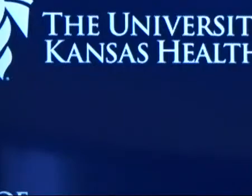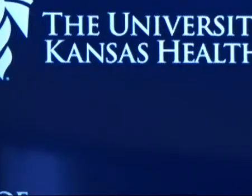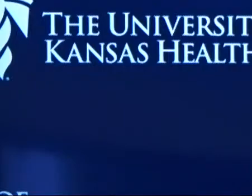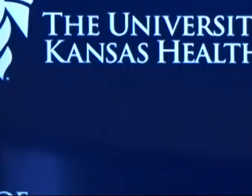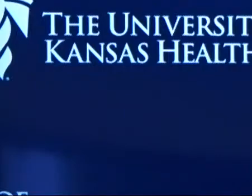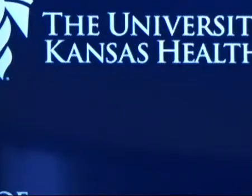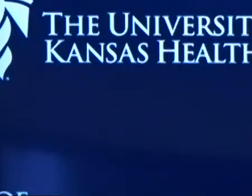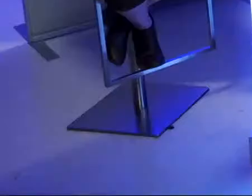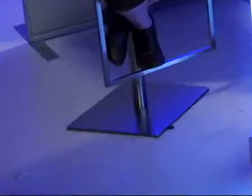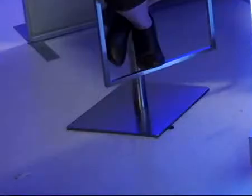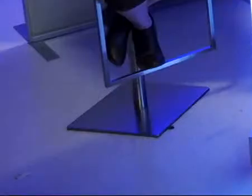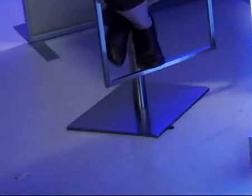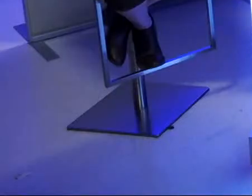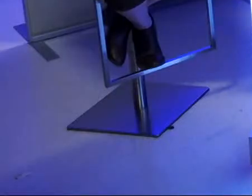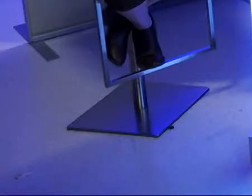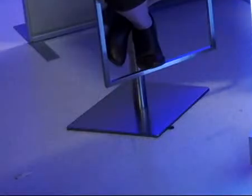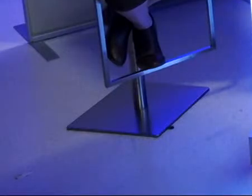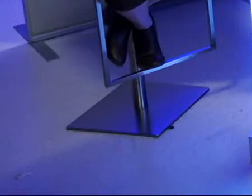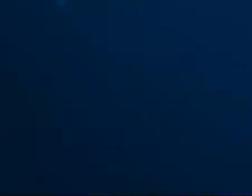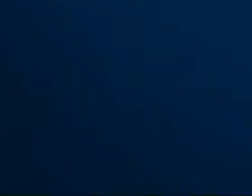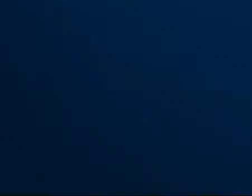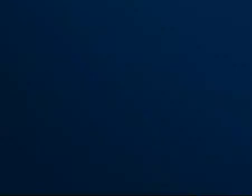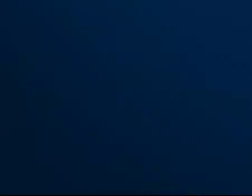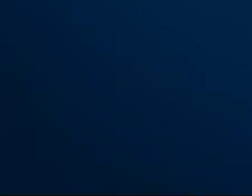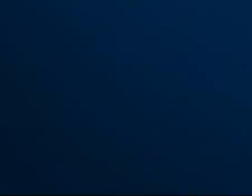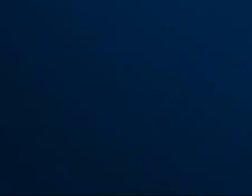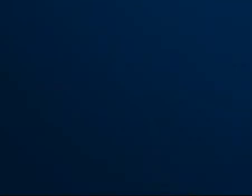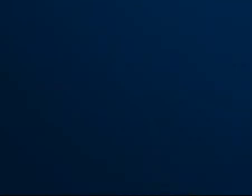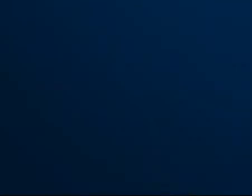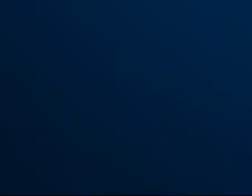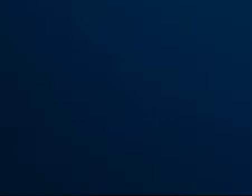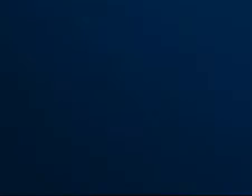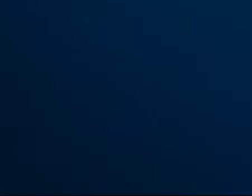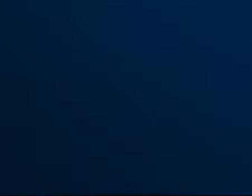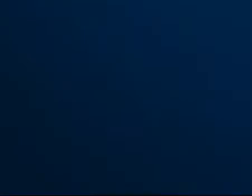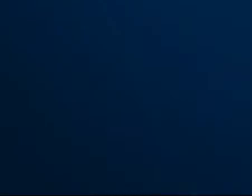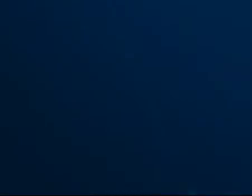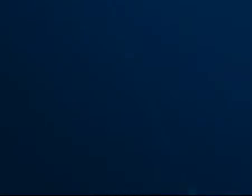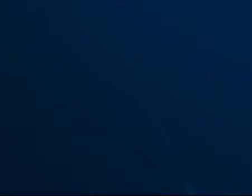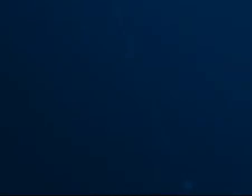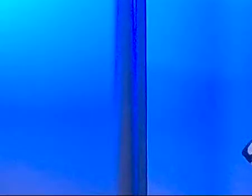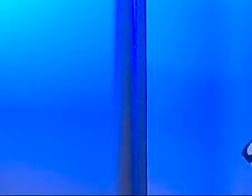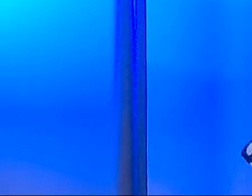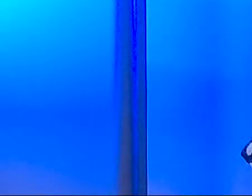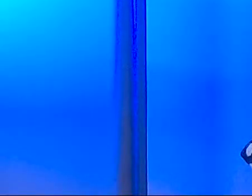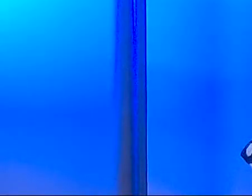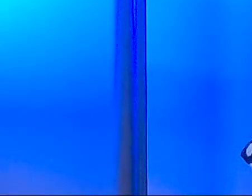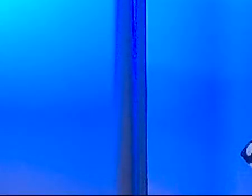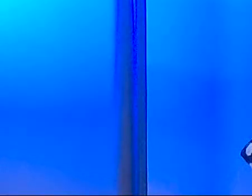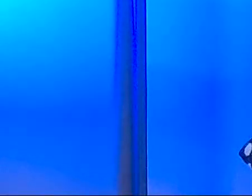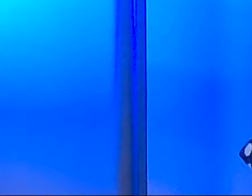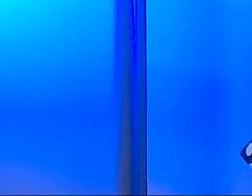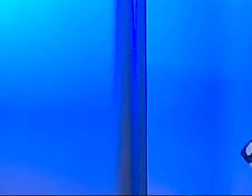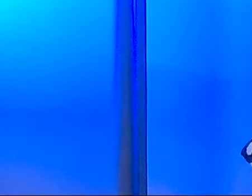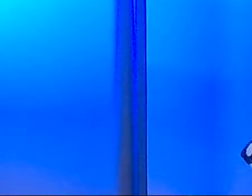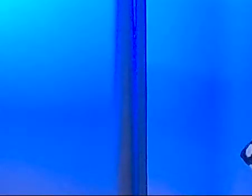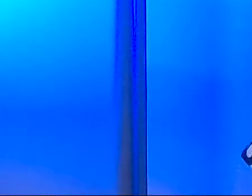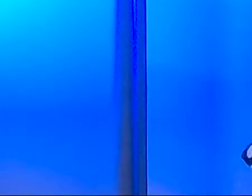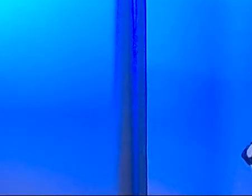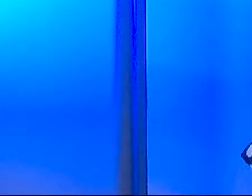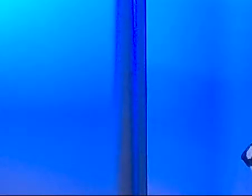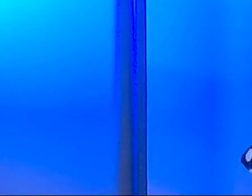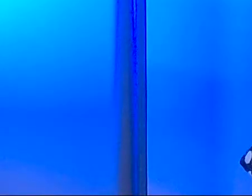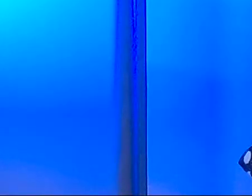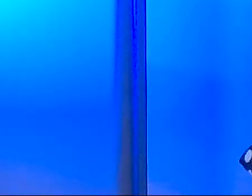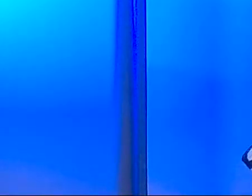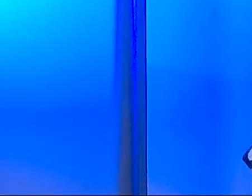Adriana, any cravings or struggles, and how do you fight through those? I would say the same thing. I feel like there's times that you have